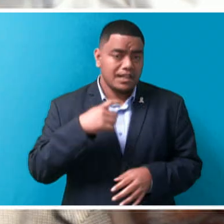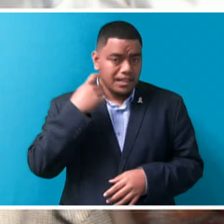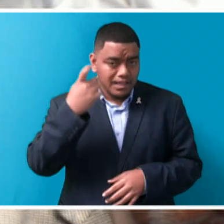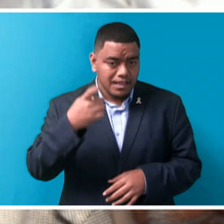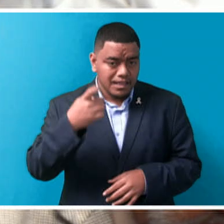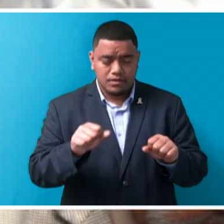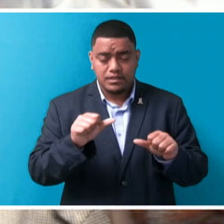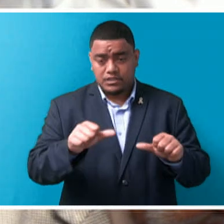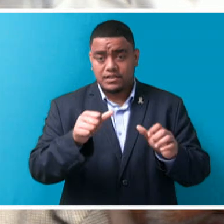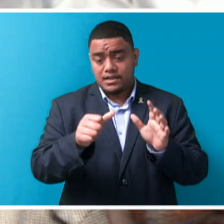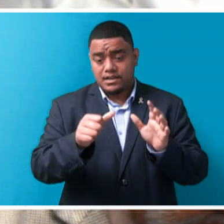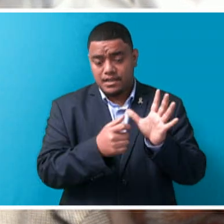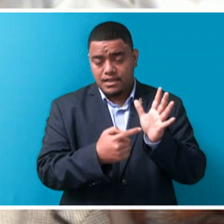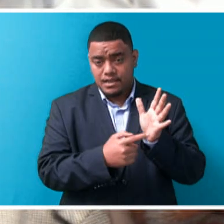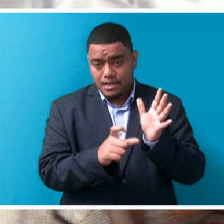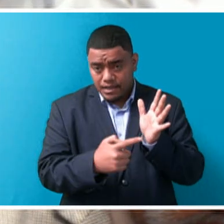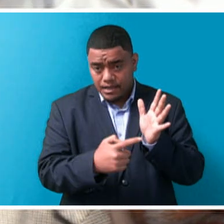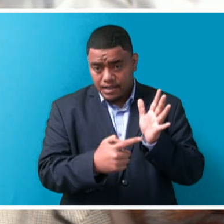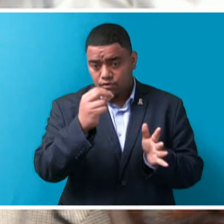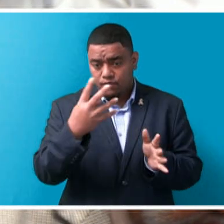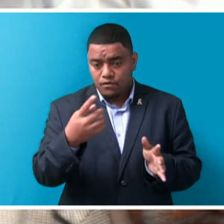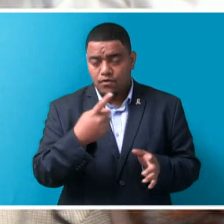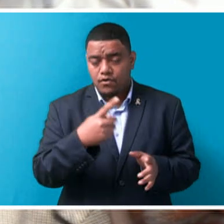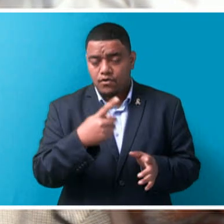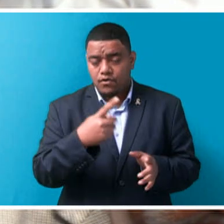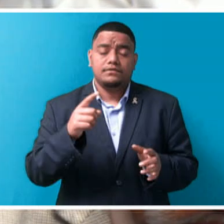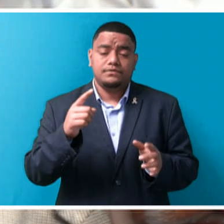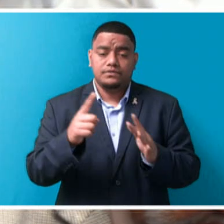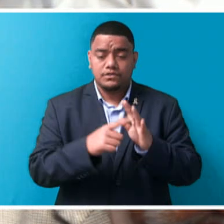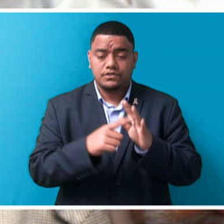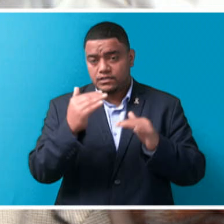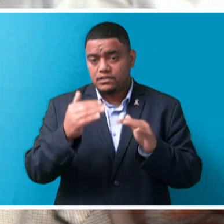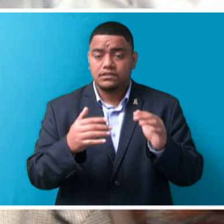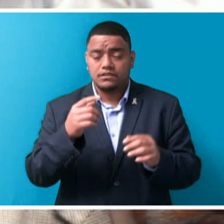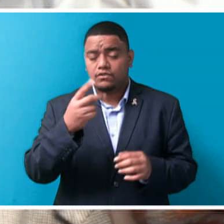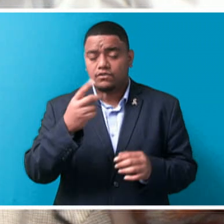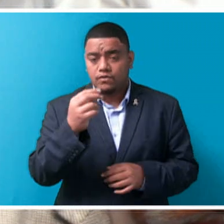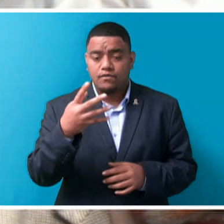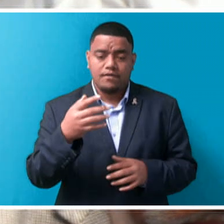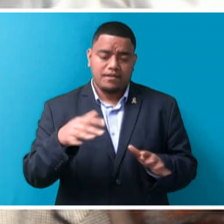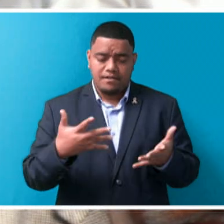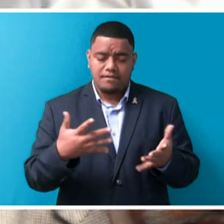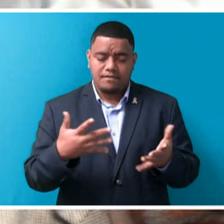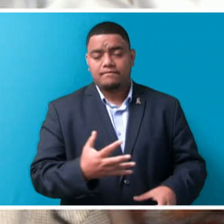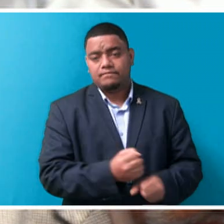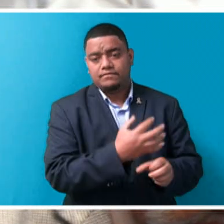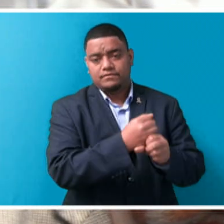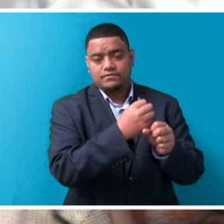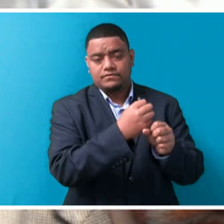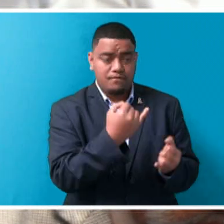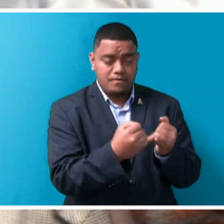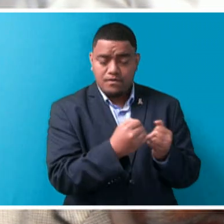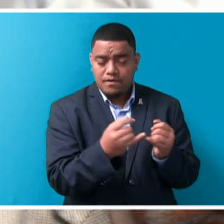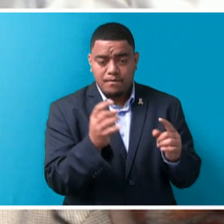Act 2024 and Child Justice Act of 2024. Our ministry has finalized the drafted regulations for these two critical pieces